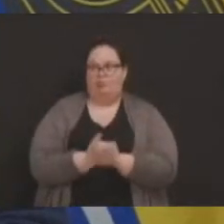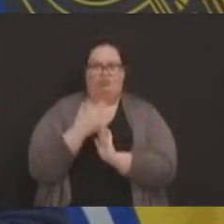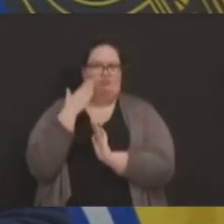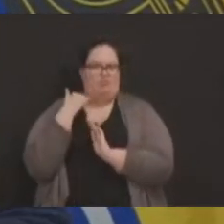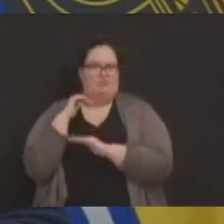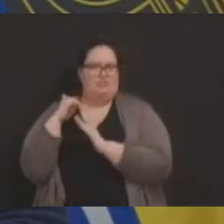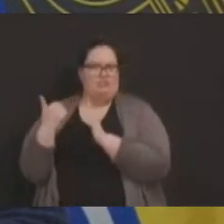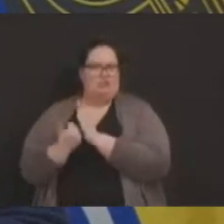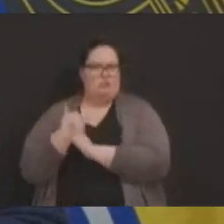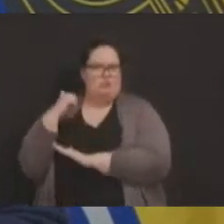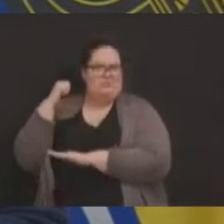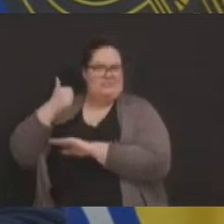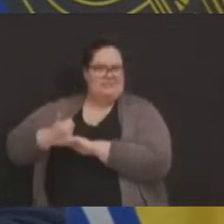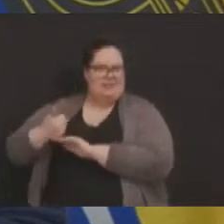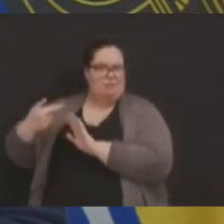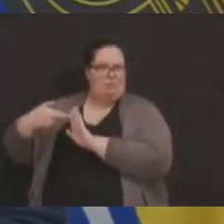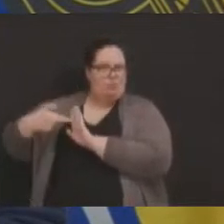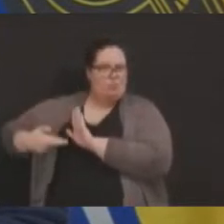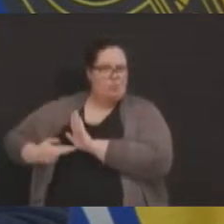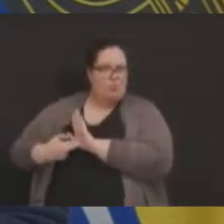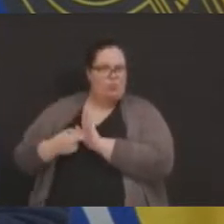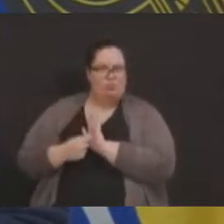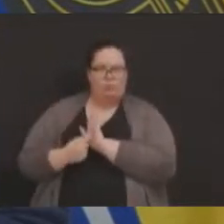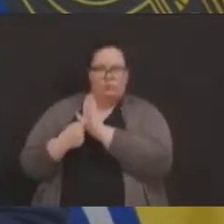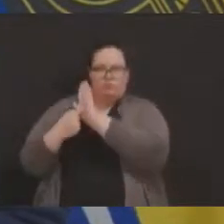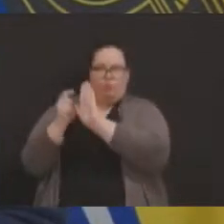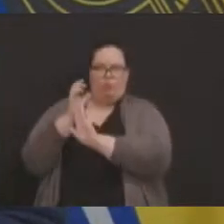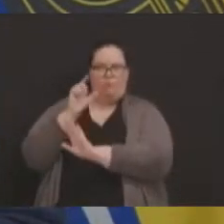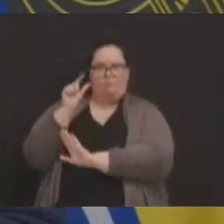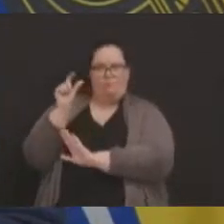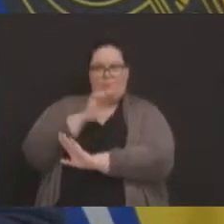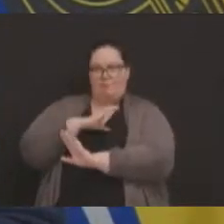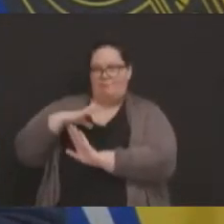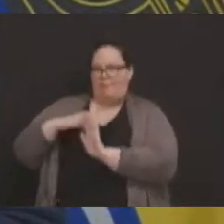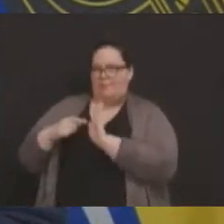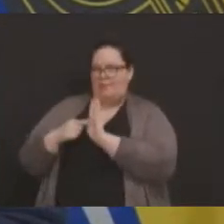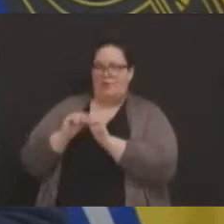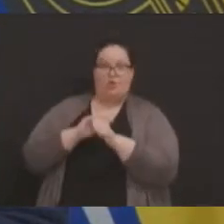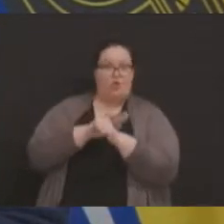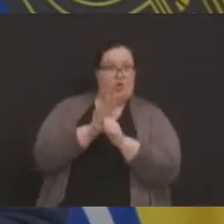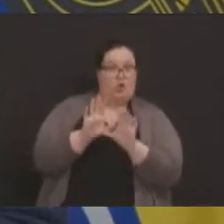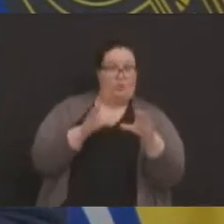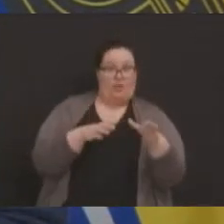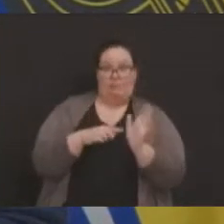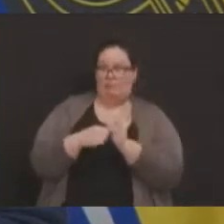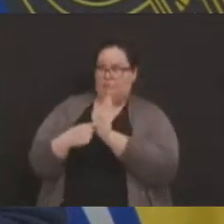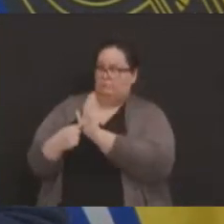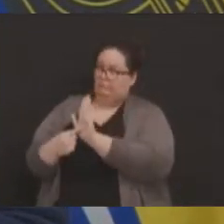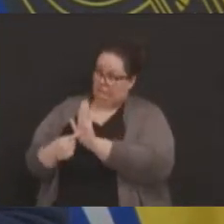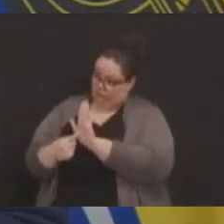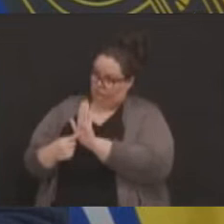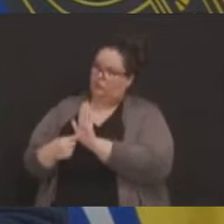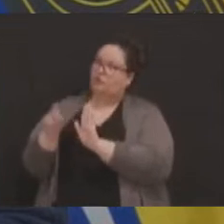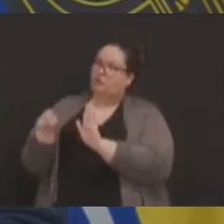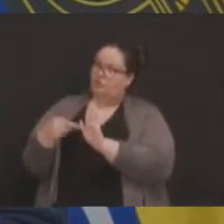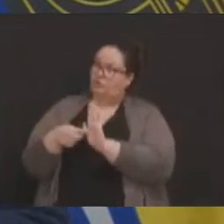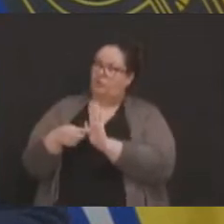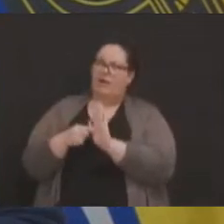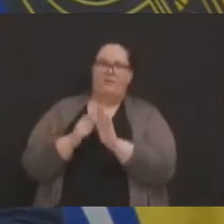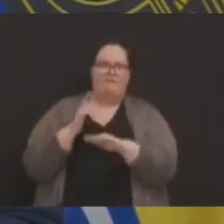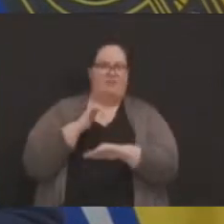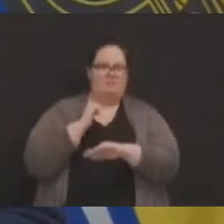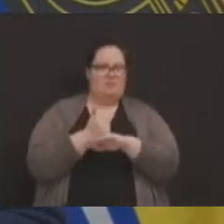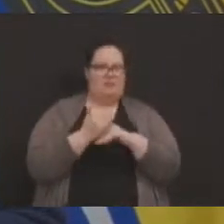believe they will be in place for the foreseeable future until we get through our vaccination process, until we